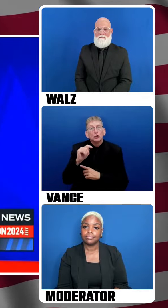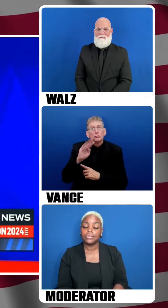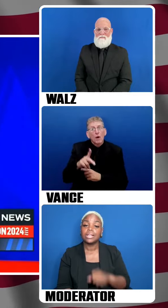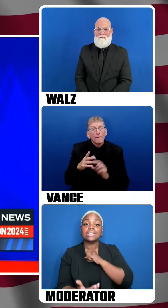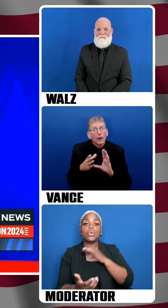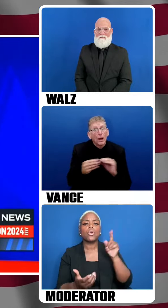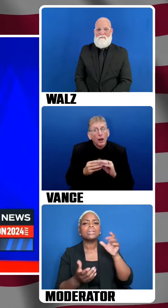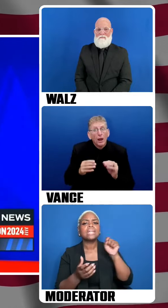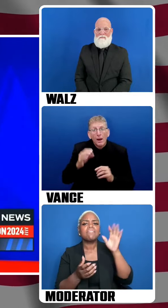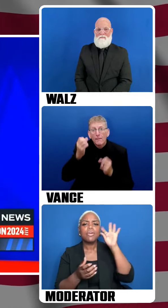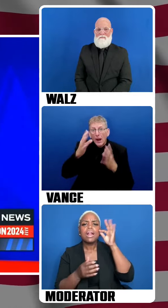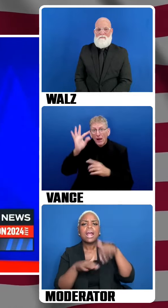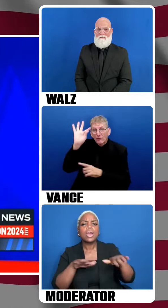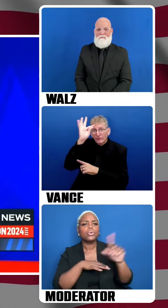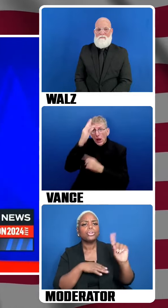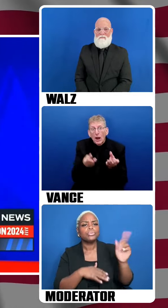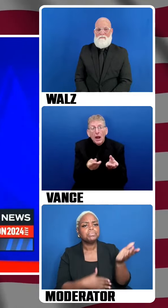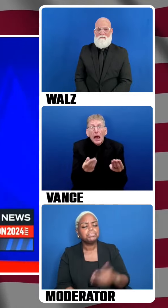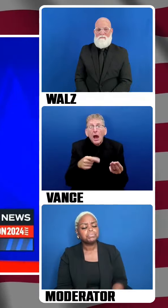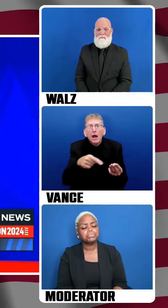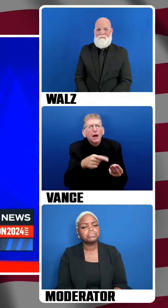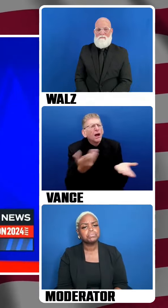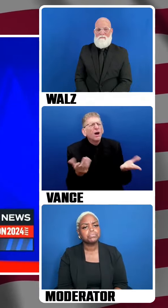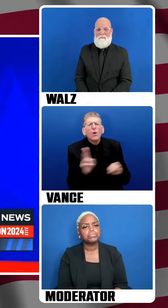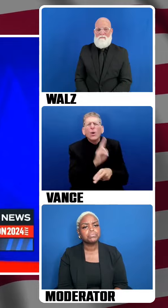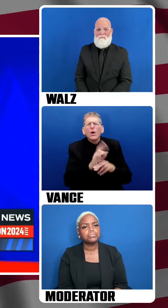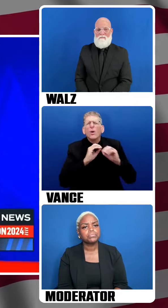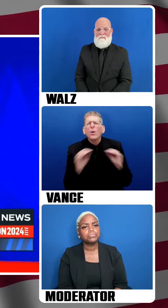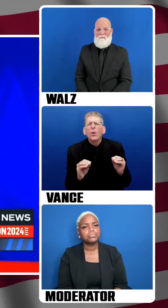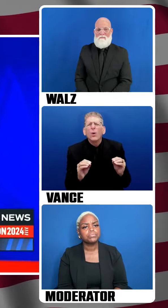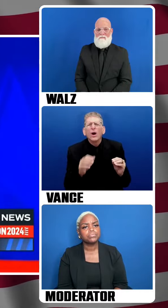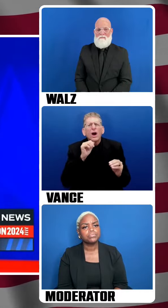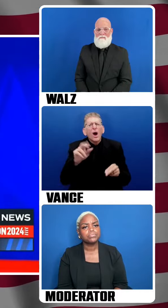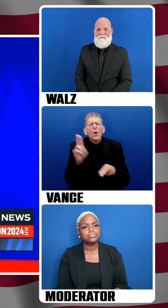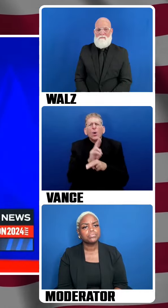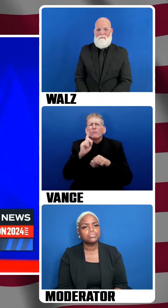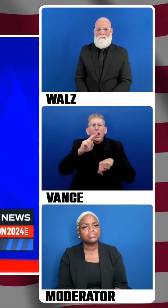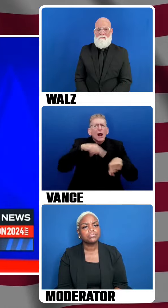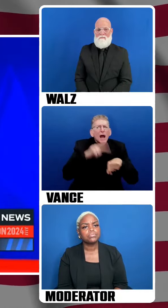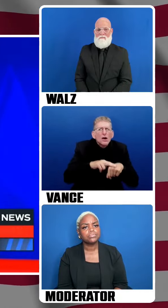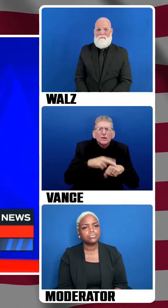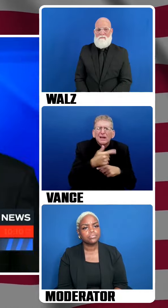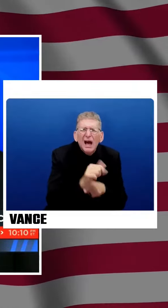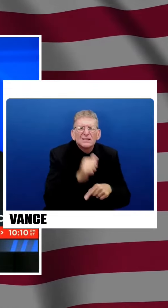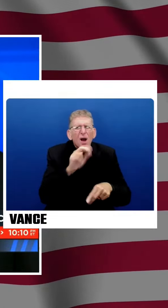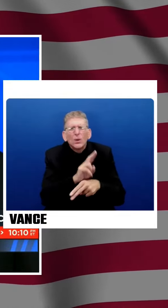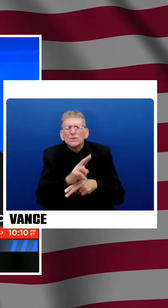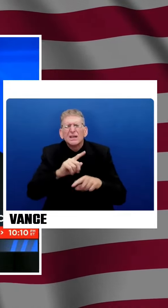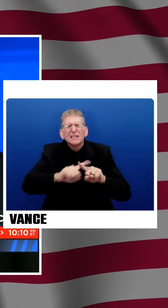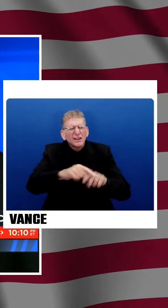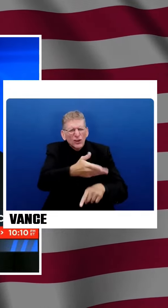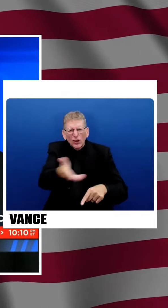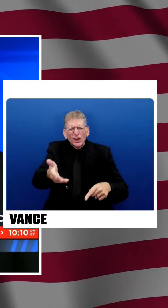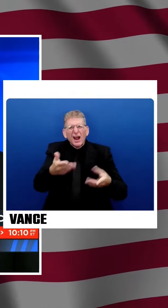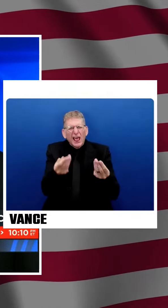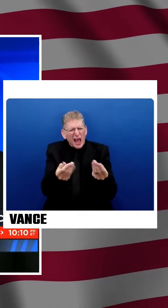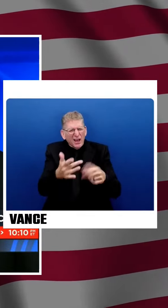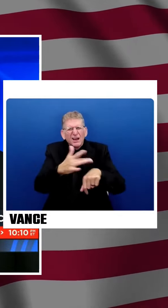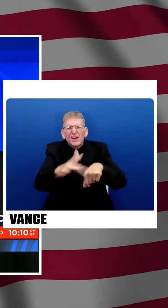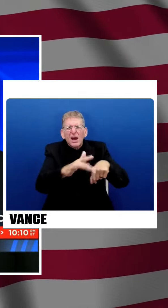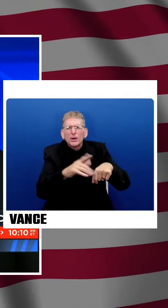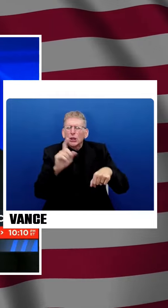for anything. They're not being used for national park. They're not being used, and they could be places where we build a lot of housing. And I do think that we should be opening